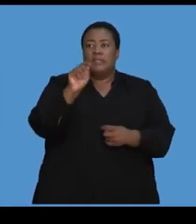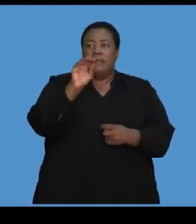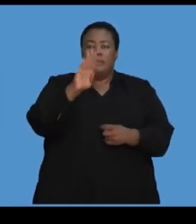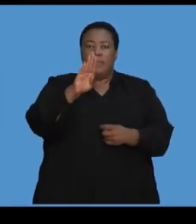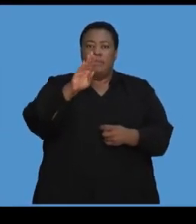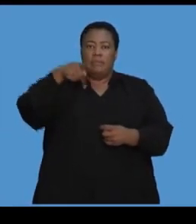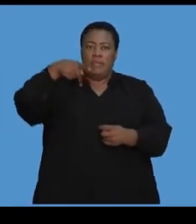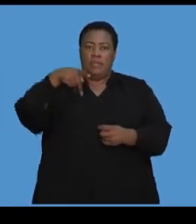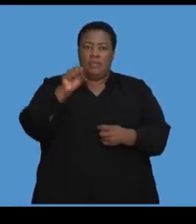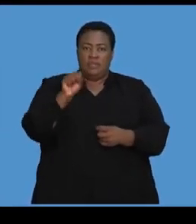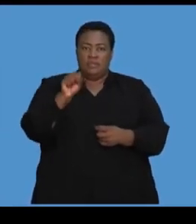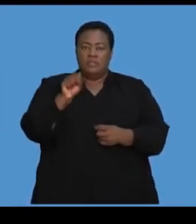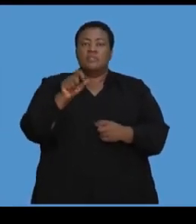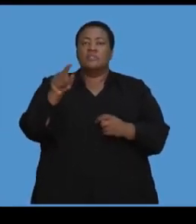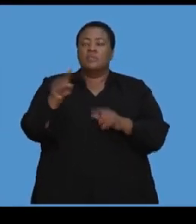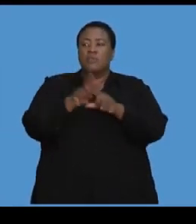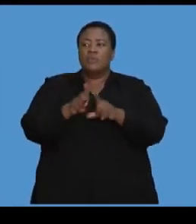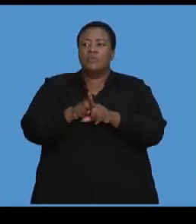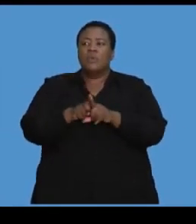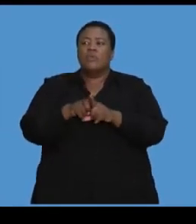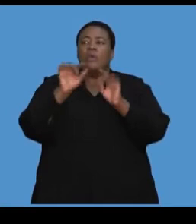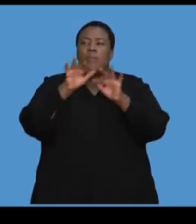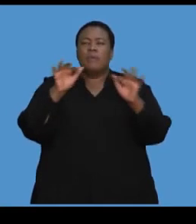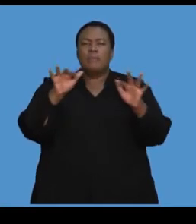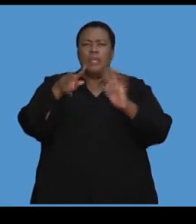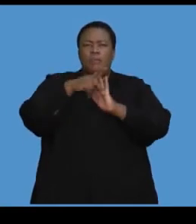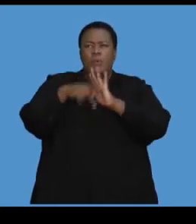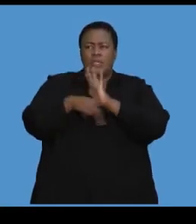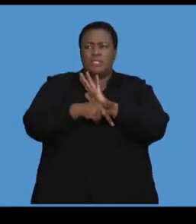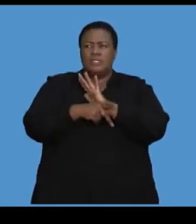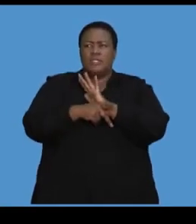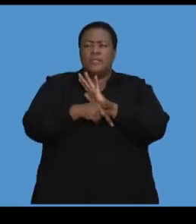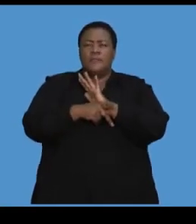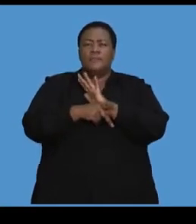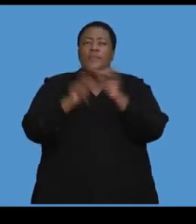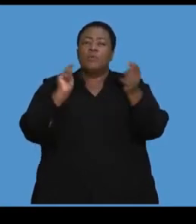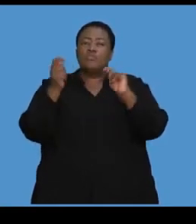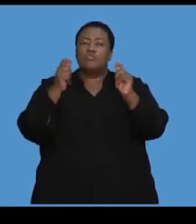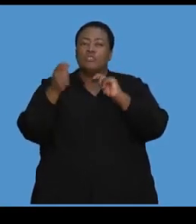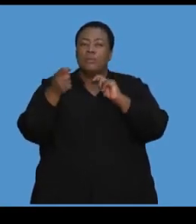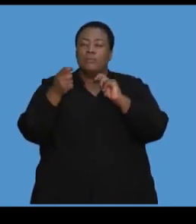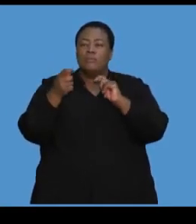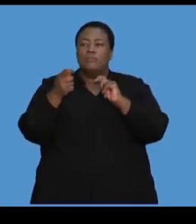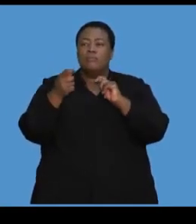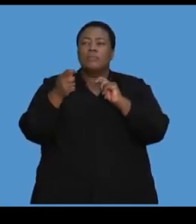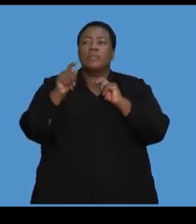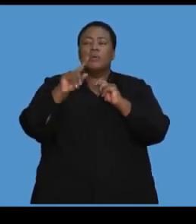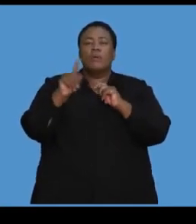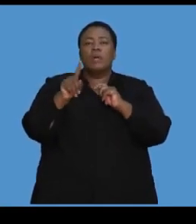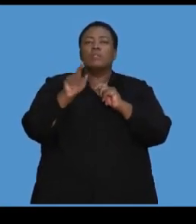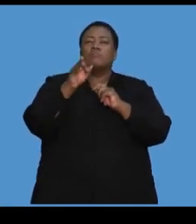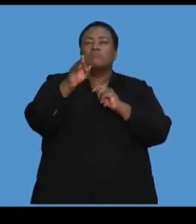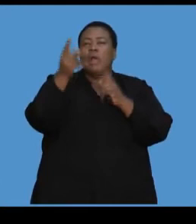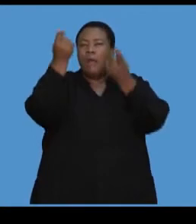the developments to public policy that will shape the next and upcoming budgets. I'll take it again.